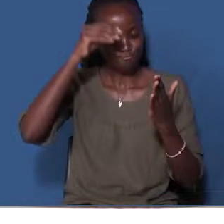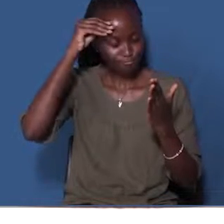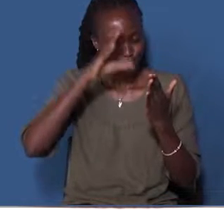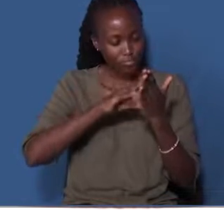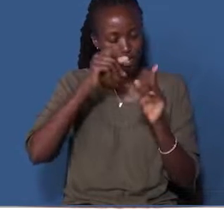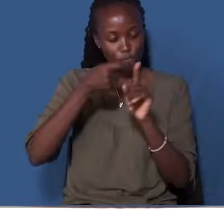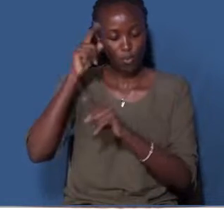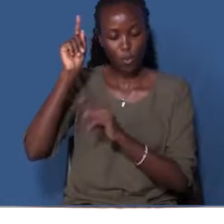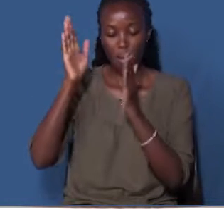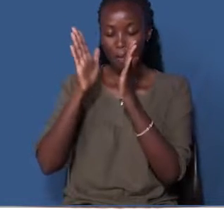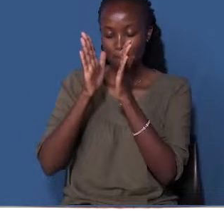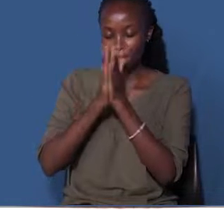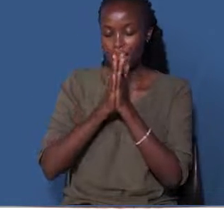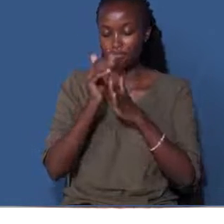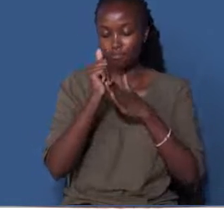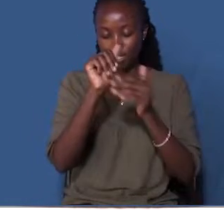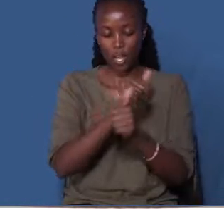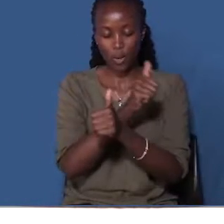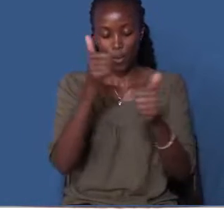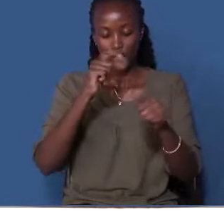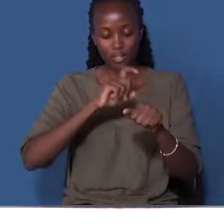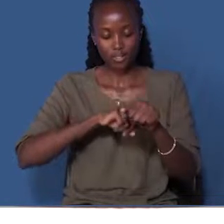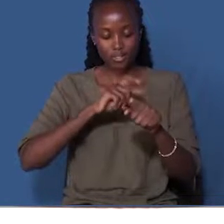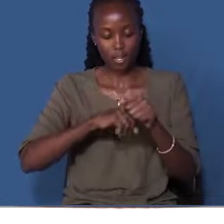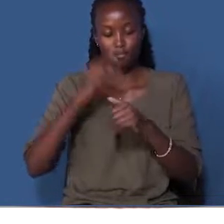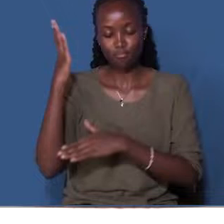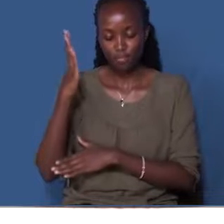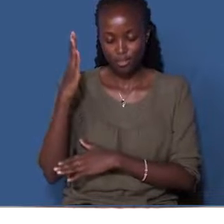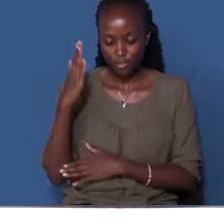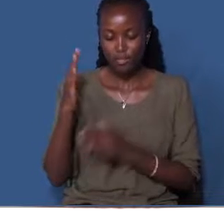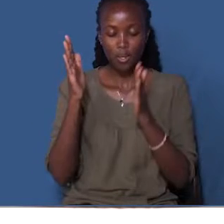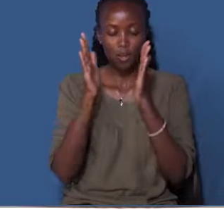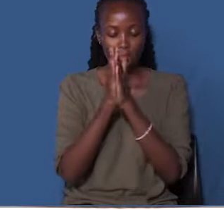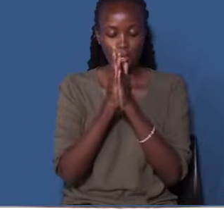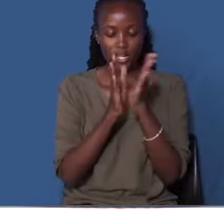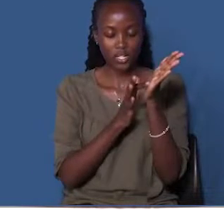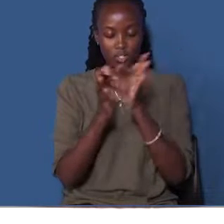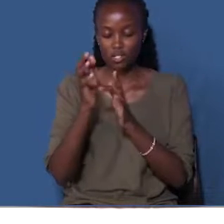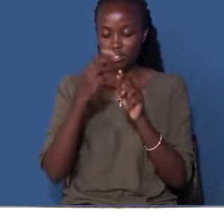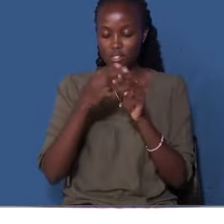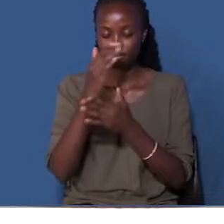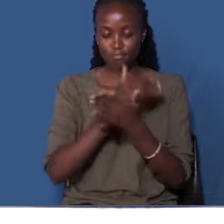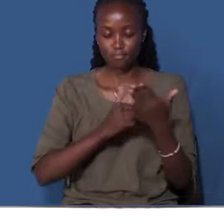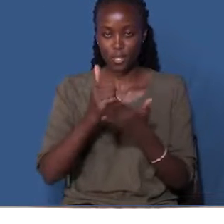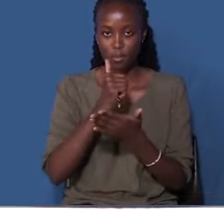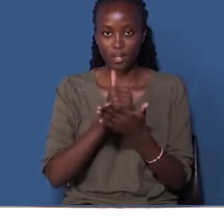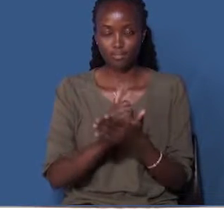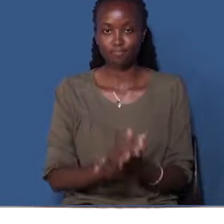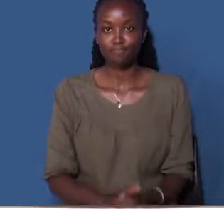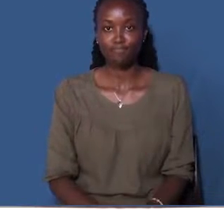inspiration as we listen and meditate on your word this morning. This we humbly ask in Jesus' name. Amen.